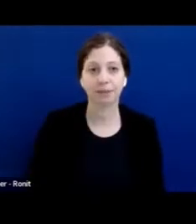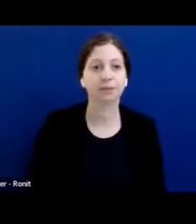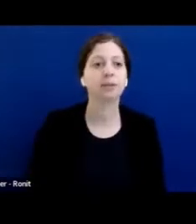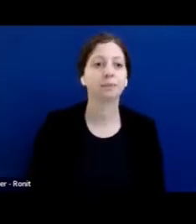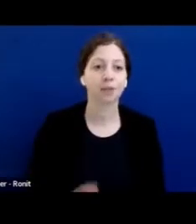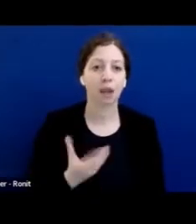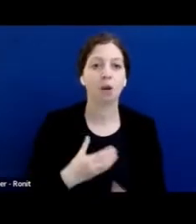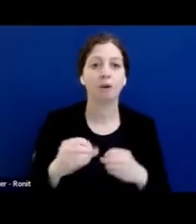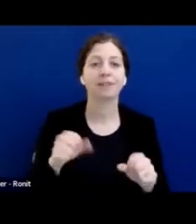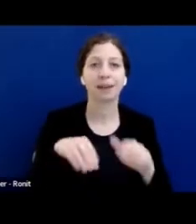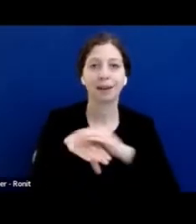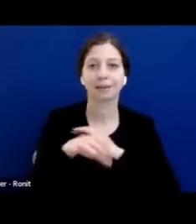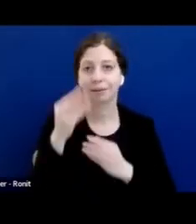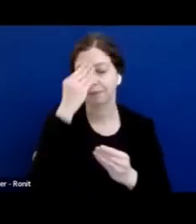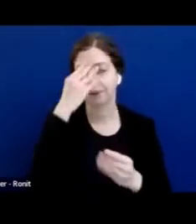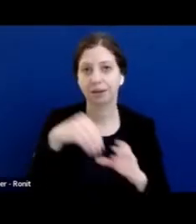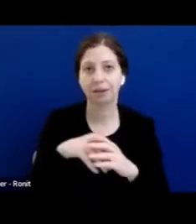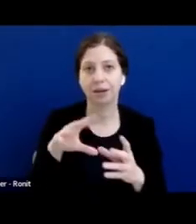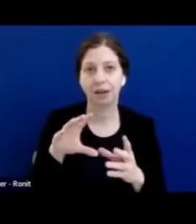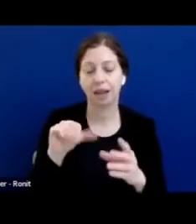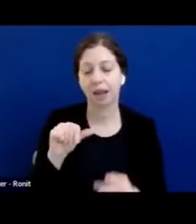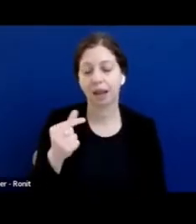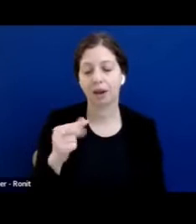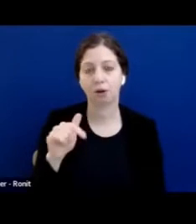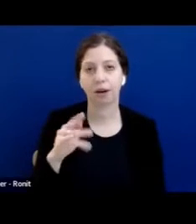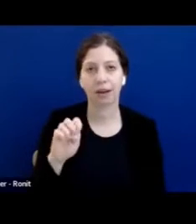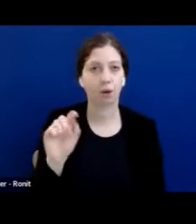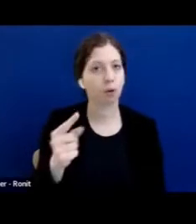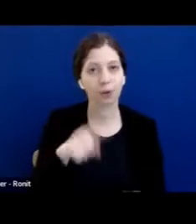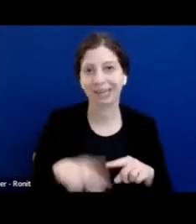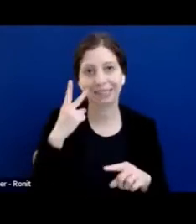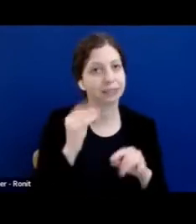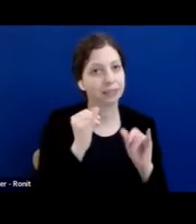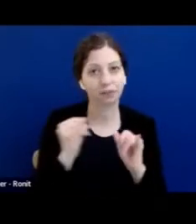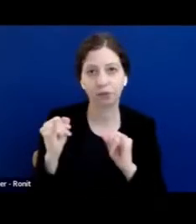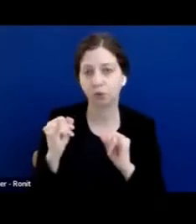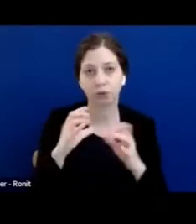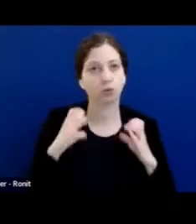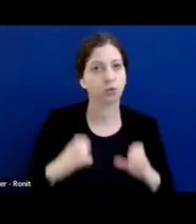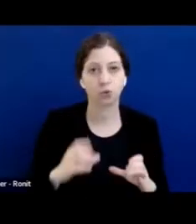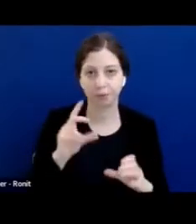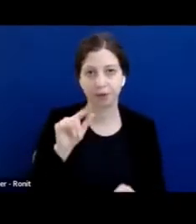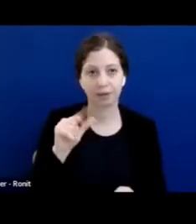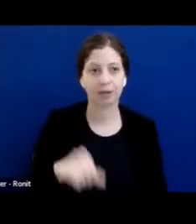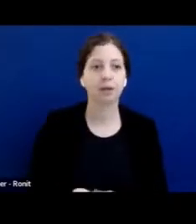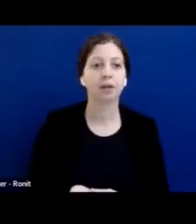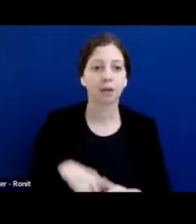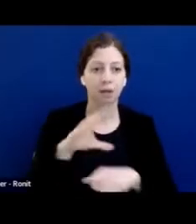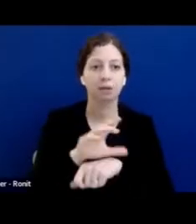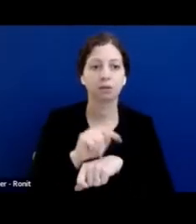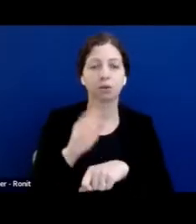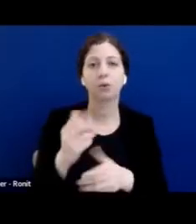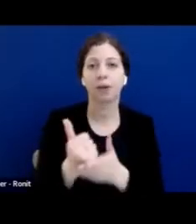can access that information in the aggregate only. We can't see the individual consumer data. The consultant will help us together to